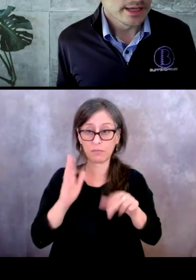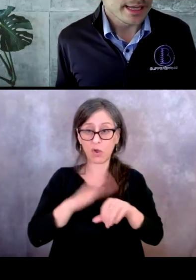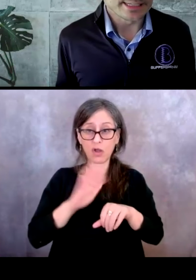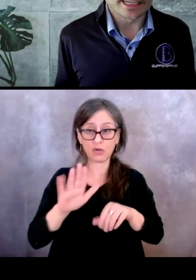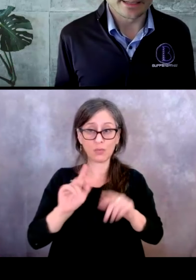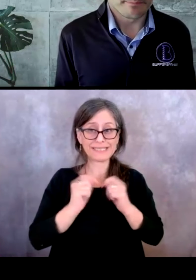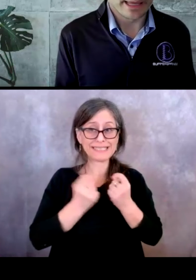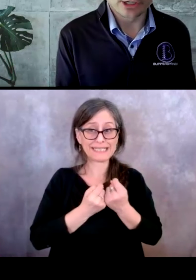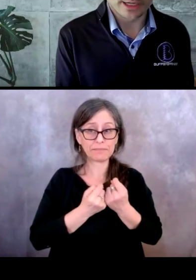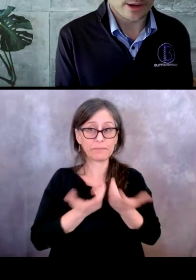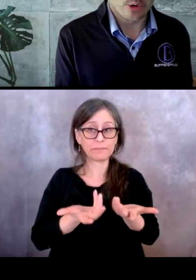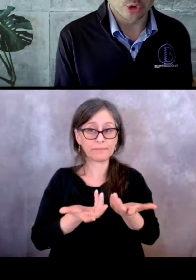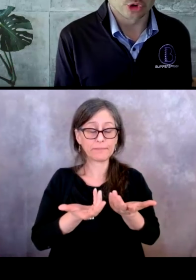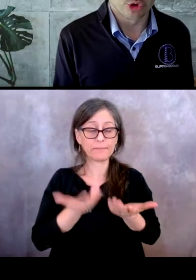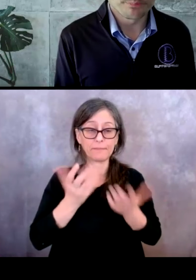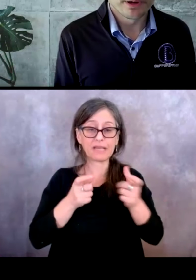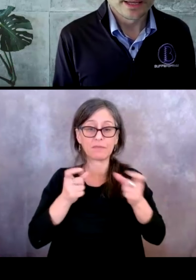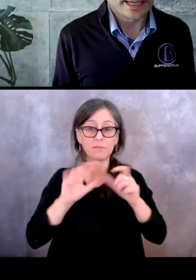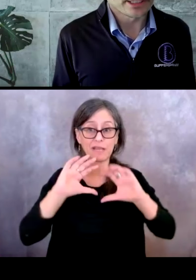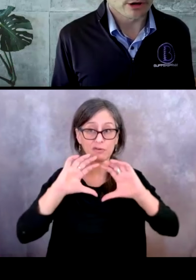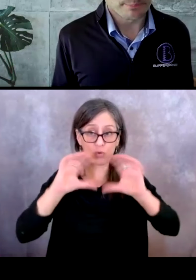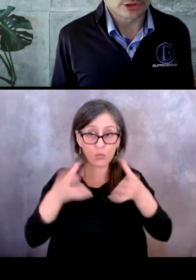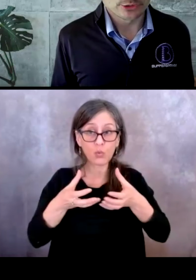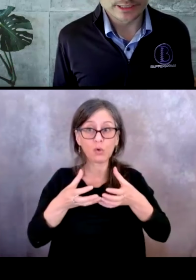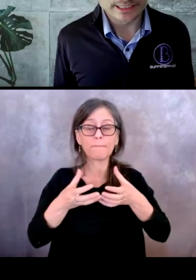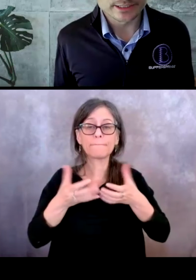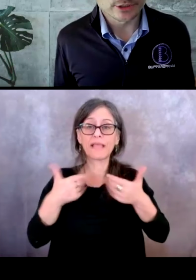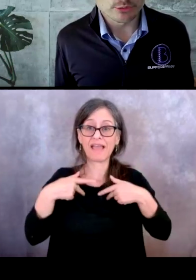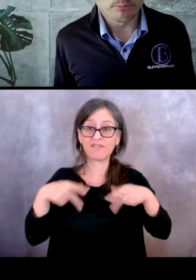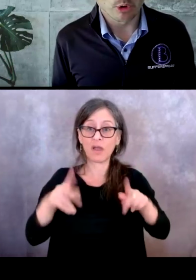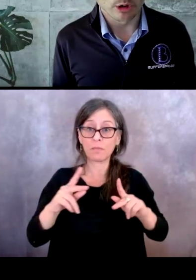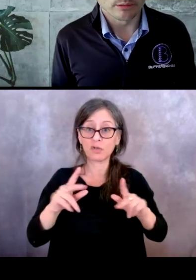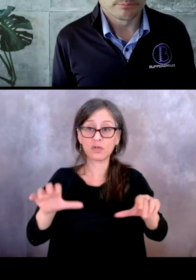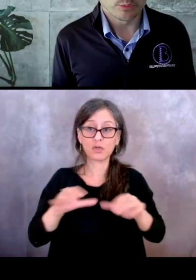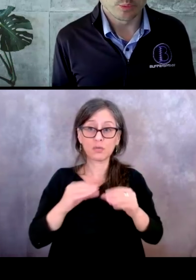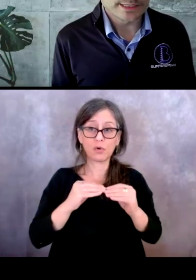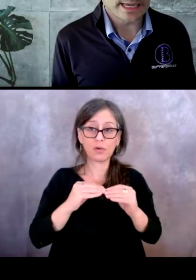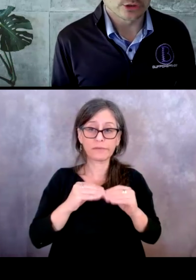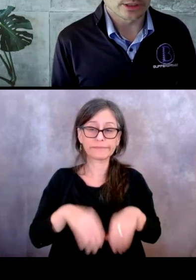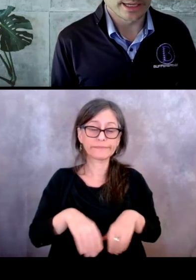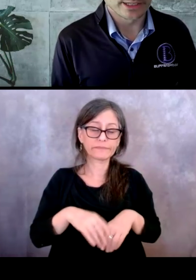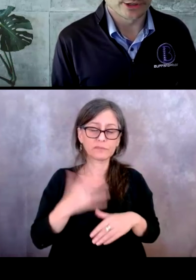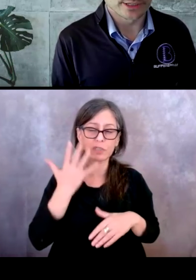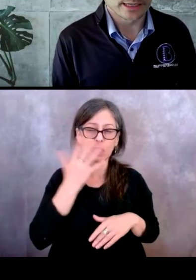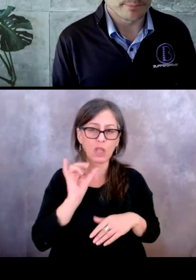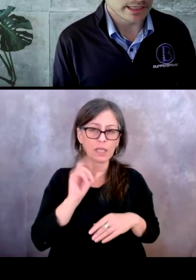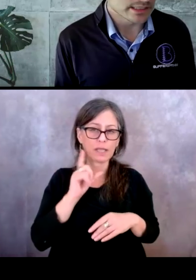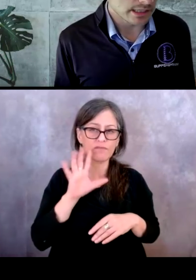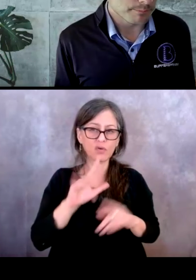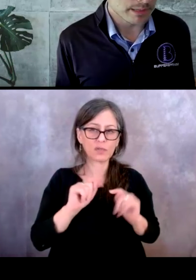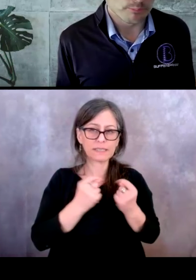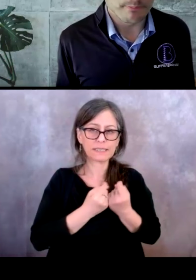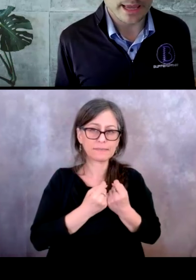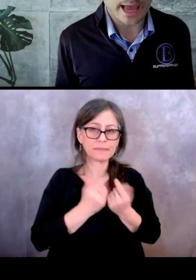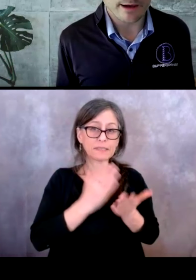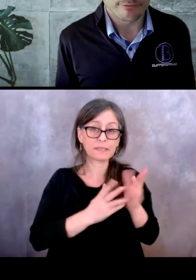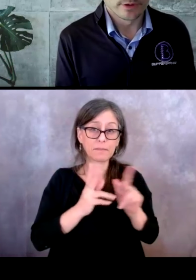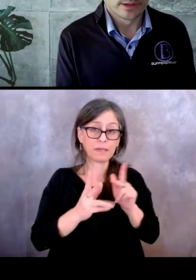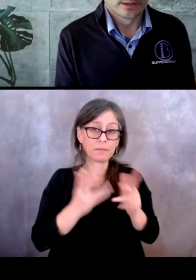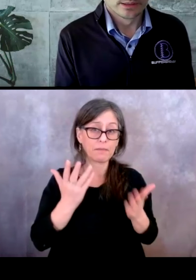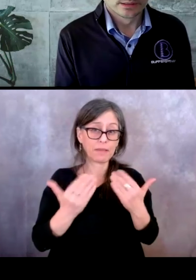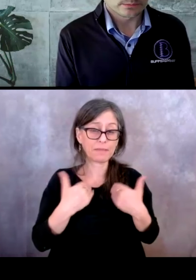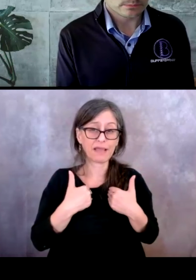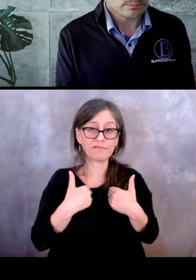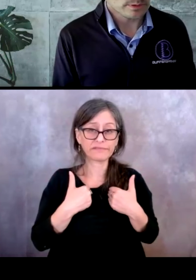team? Is it managing a whole group? Is there opportunity to do more? But what does that look like in your team? Because some people may